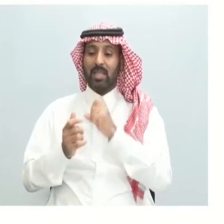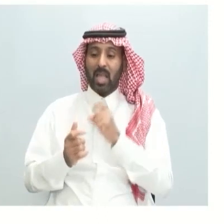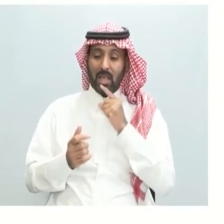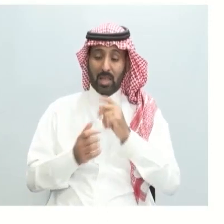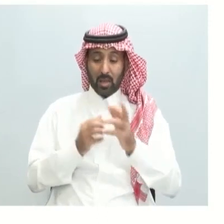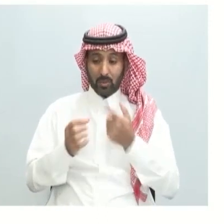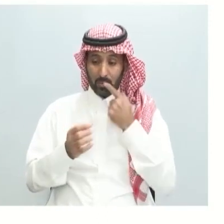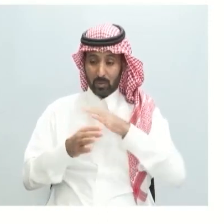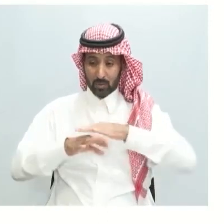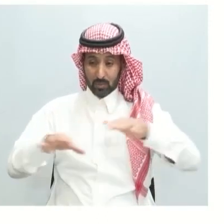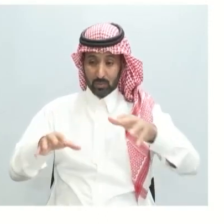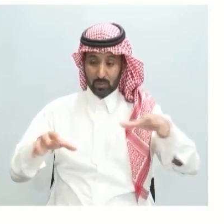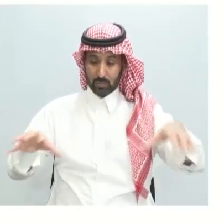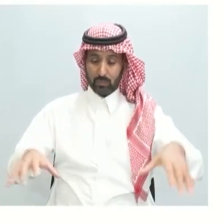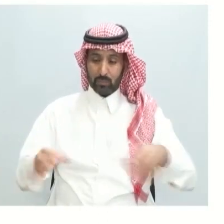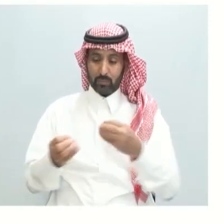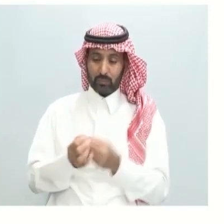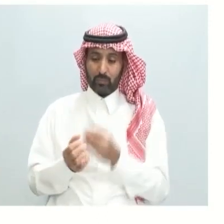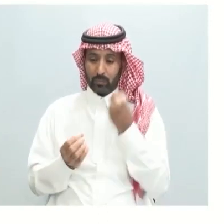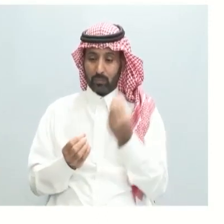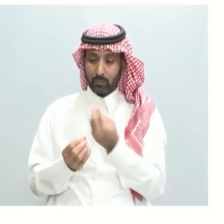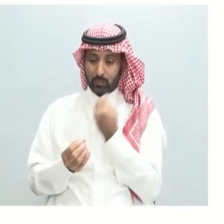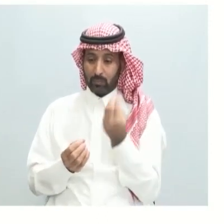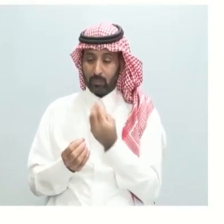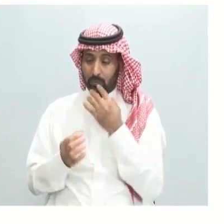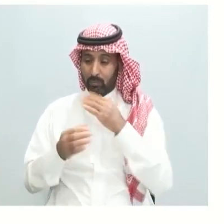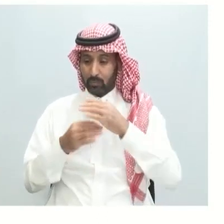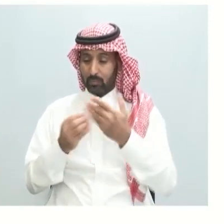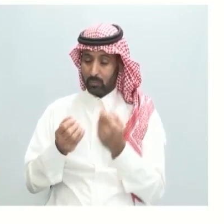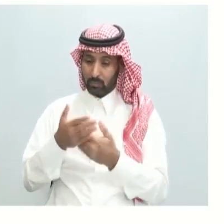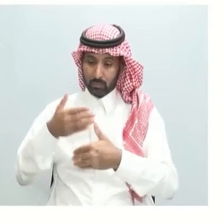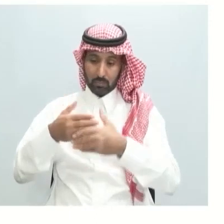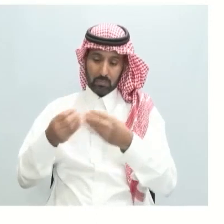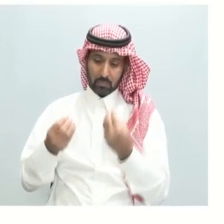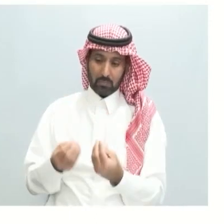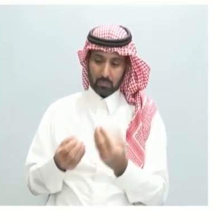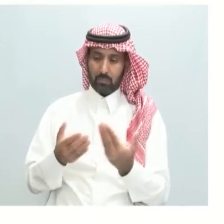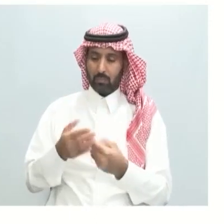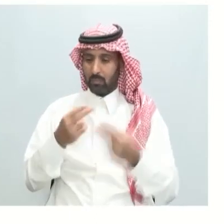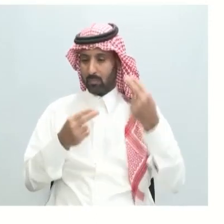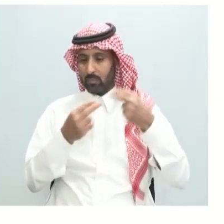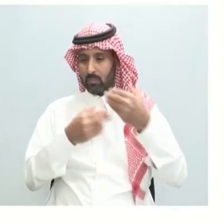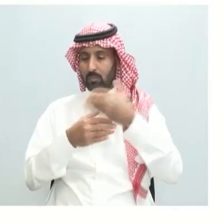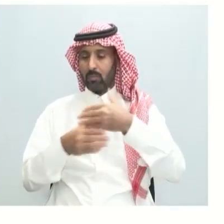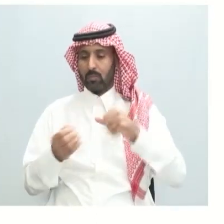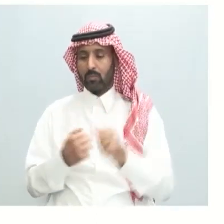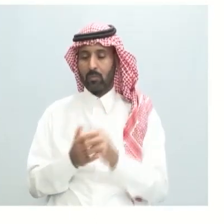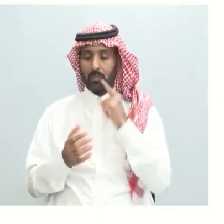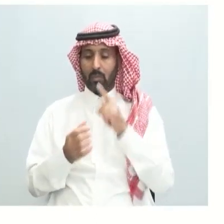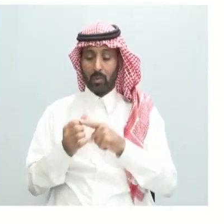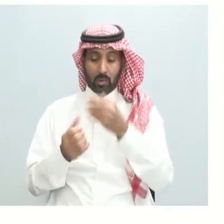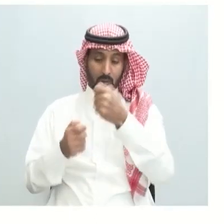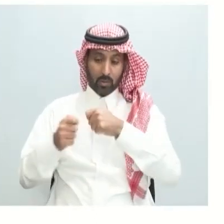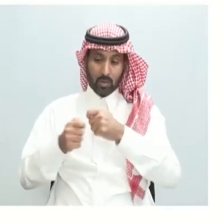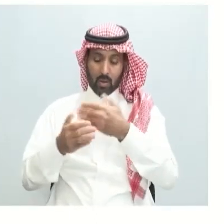meters. Salwa Palace is a unique example of Noji architecture and illustrates the ingenious use of adobe, not only as a